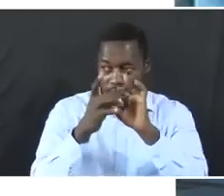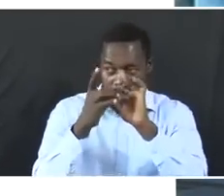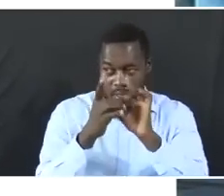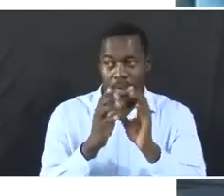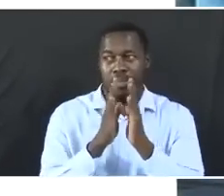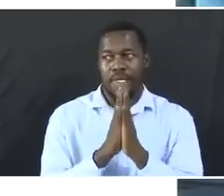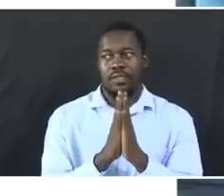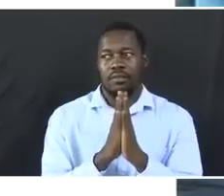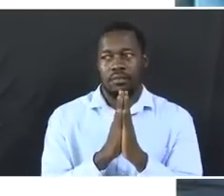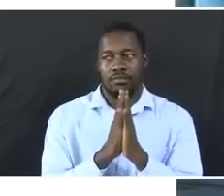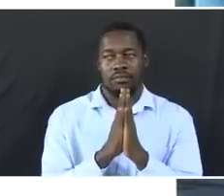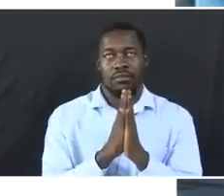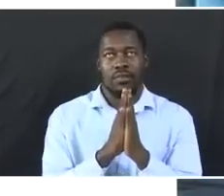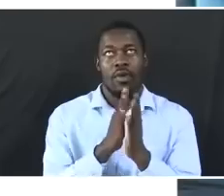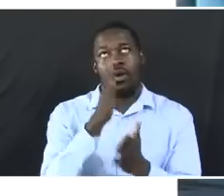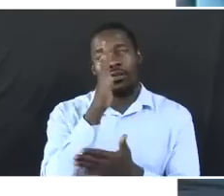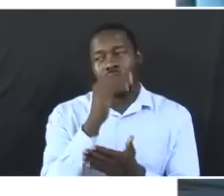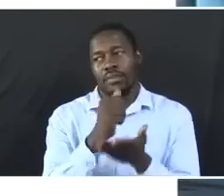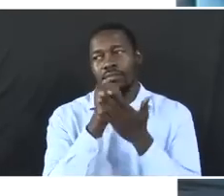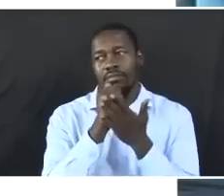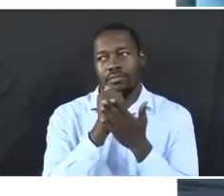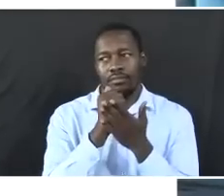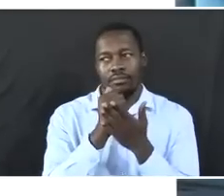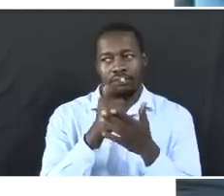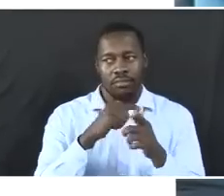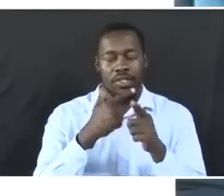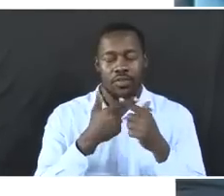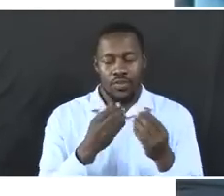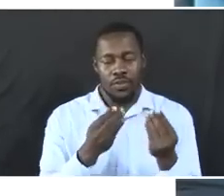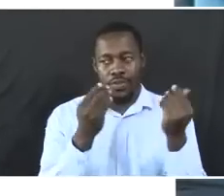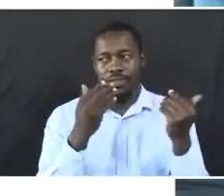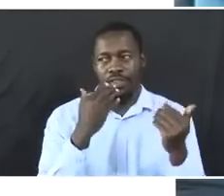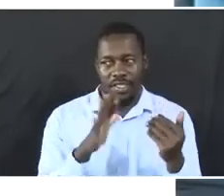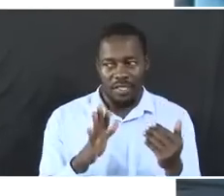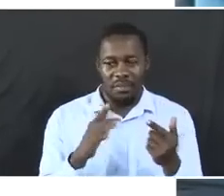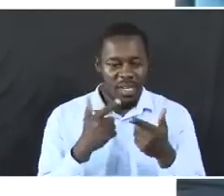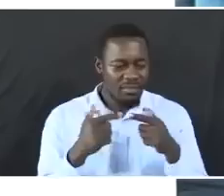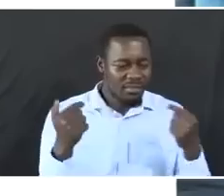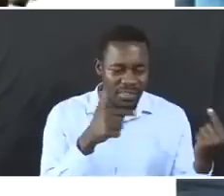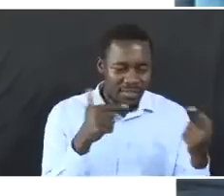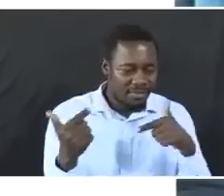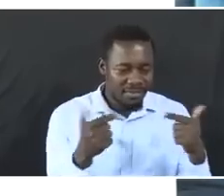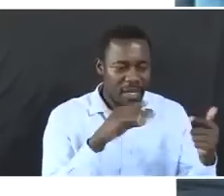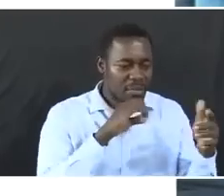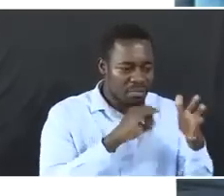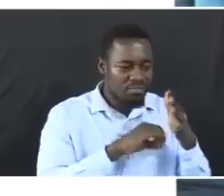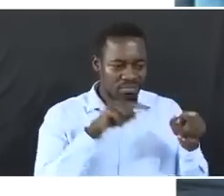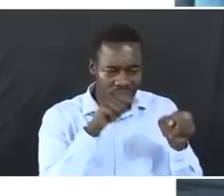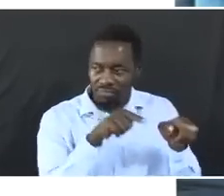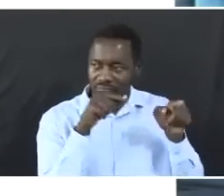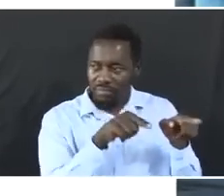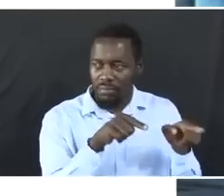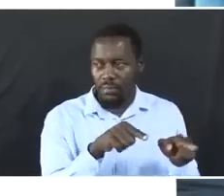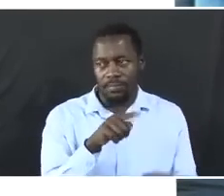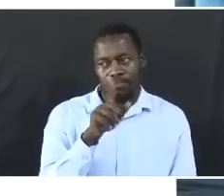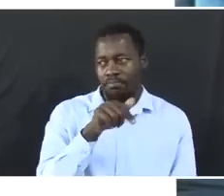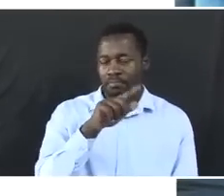The rest, tabu kidogo tu chwa. Hey. You are all over. On social